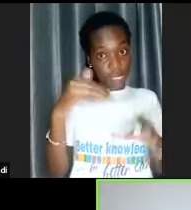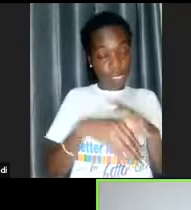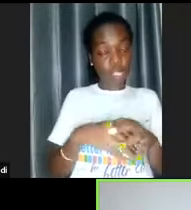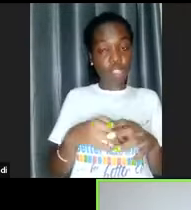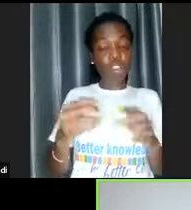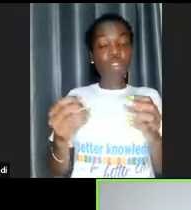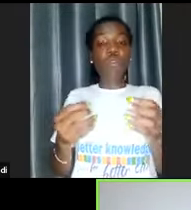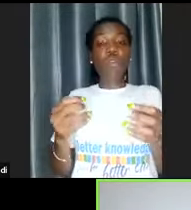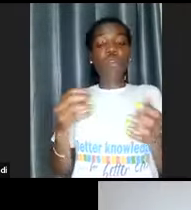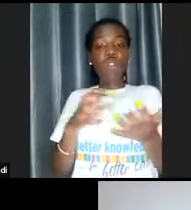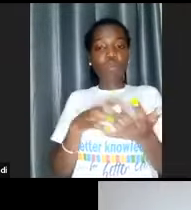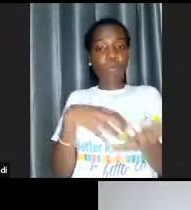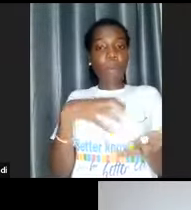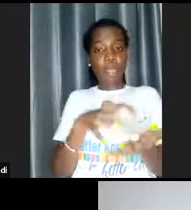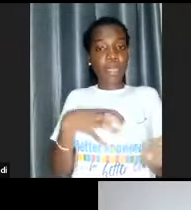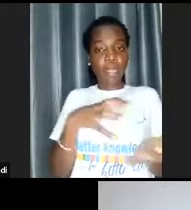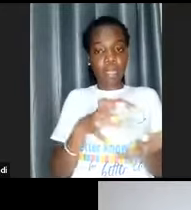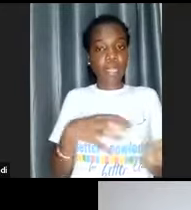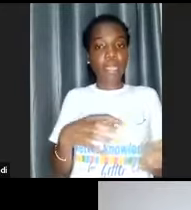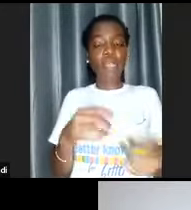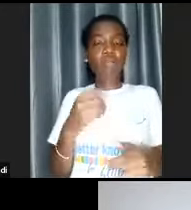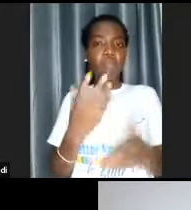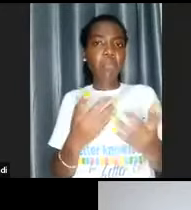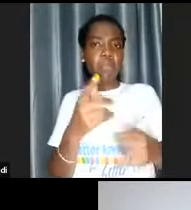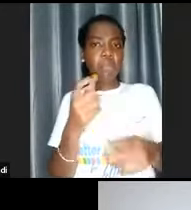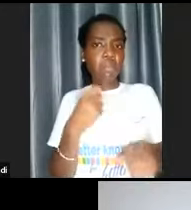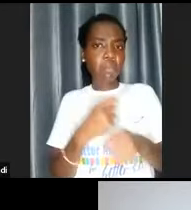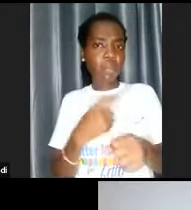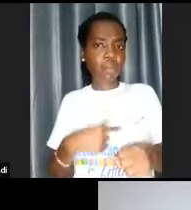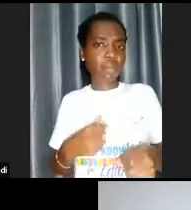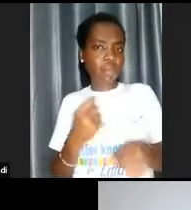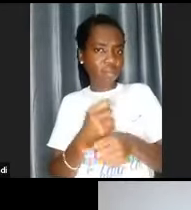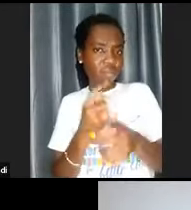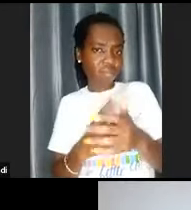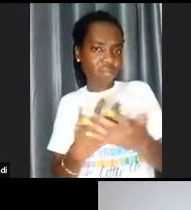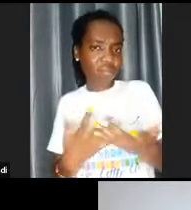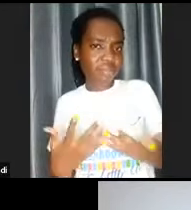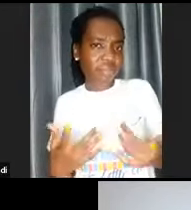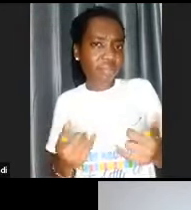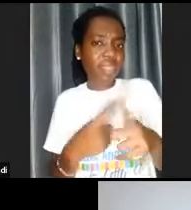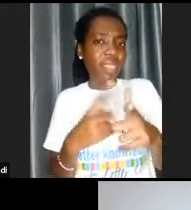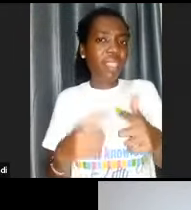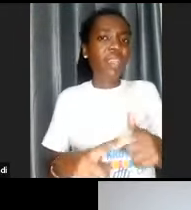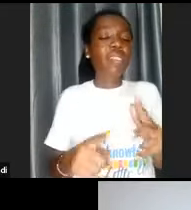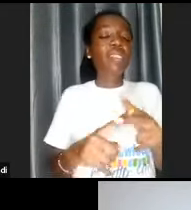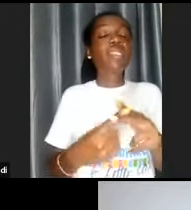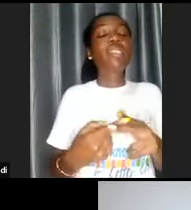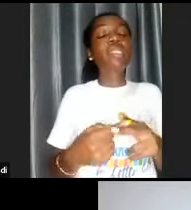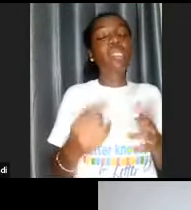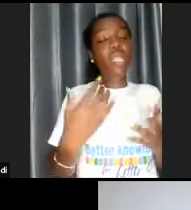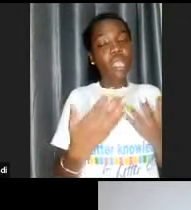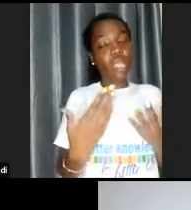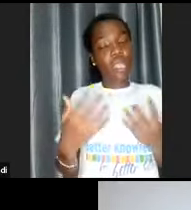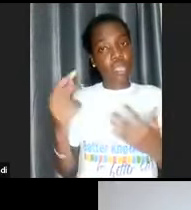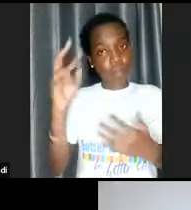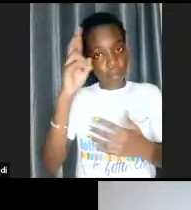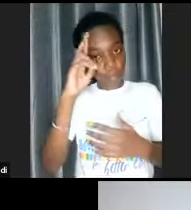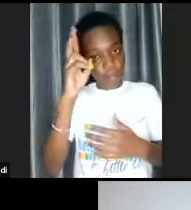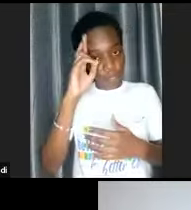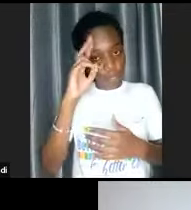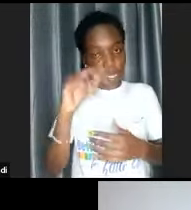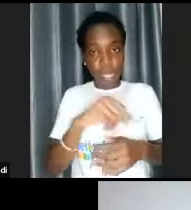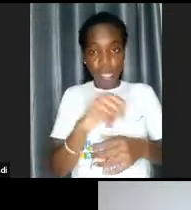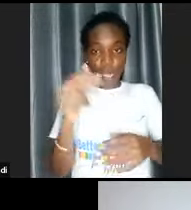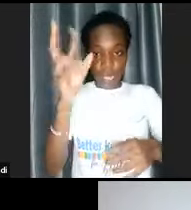hey, Gabriel made me, my small idea look so big. And kind of almost started shaping that was my purpose. Another purpose was I was a